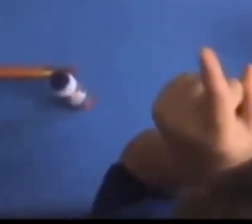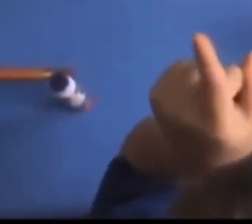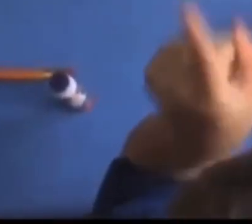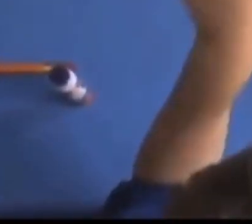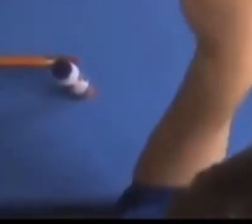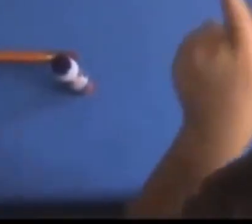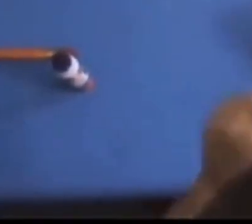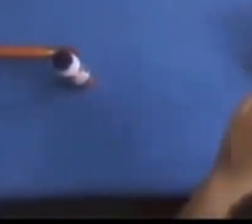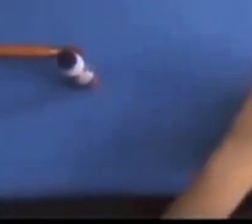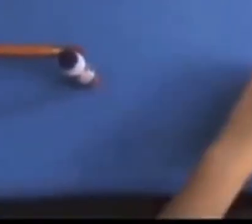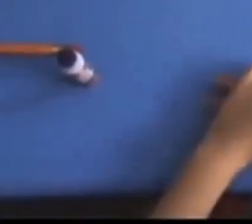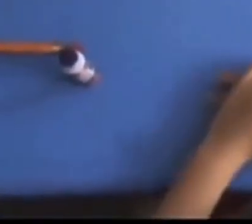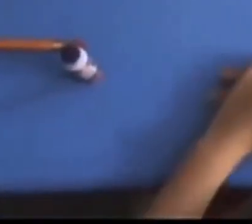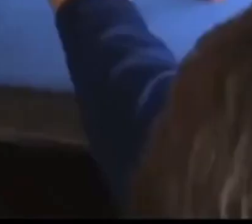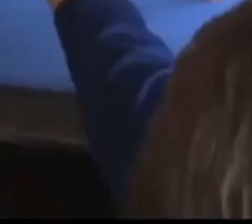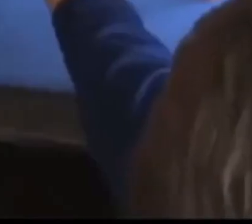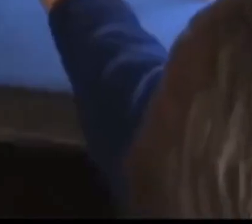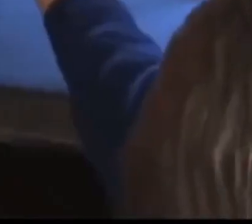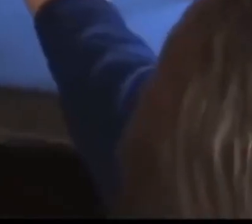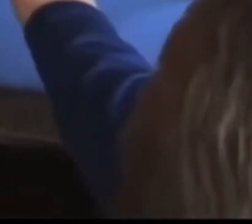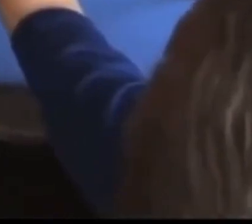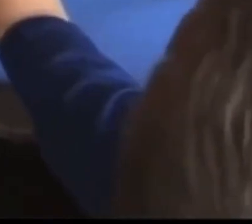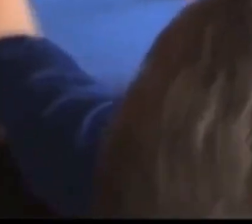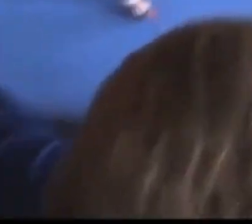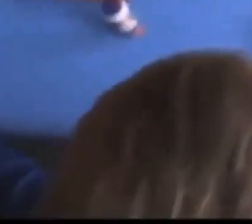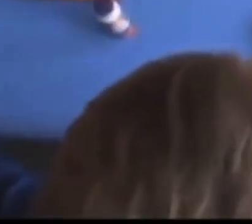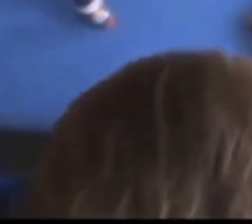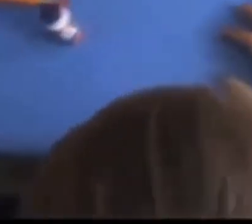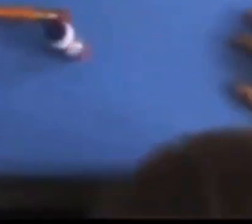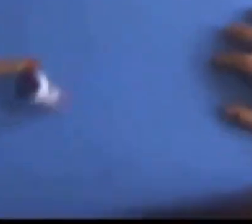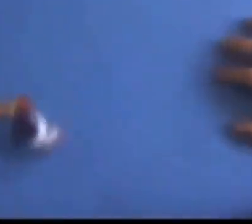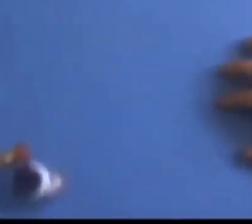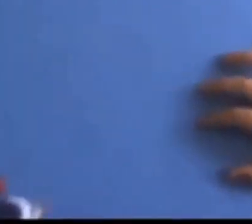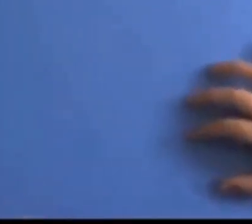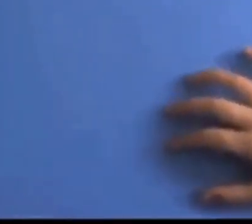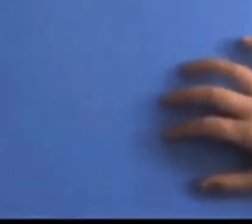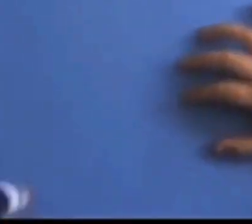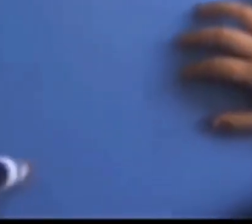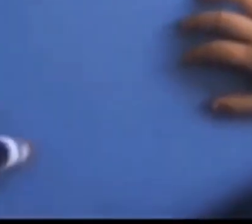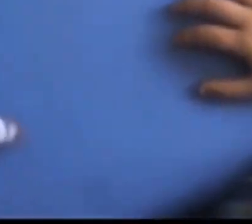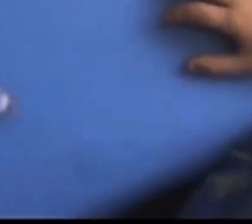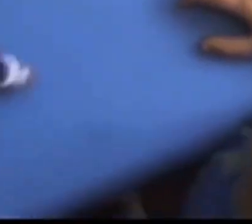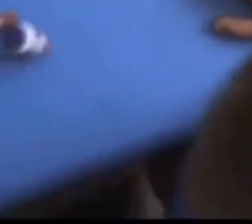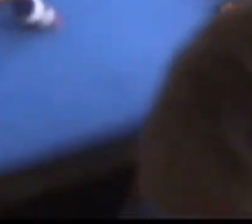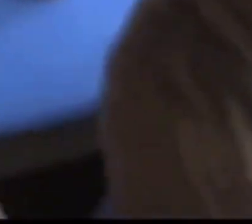Triangle, square, rectangle, square.